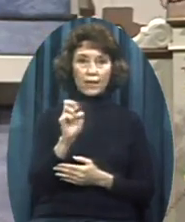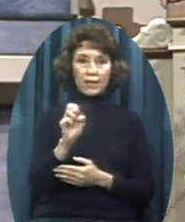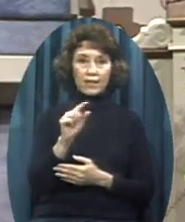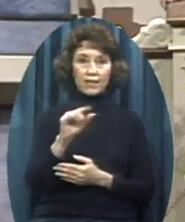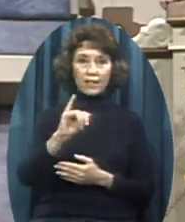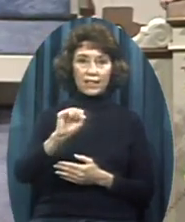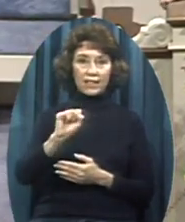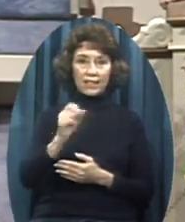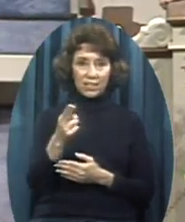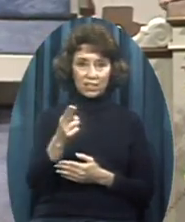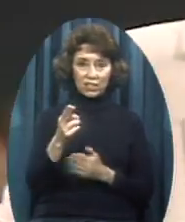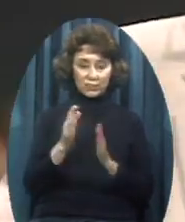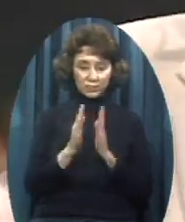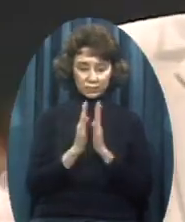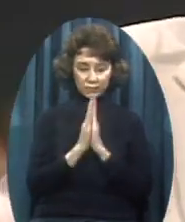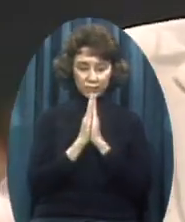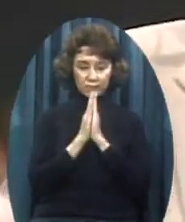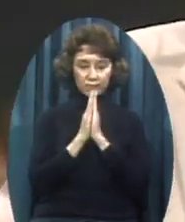Let us pray.